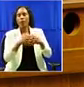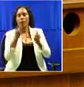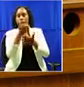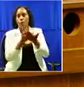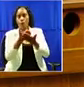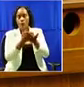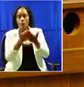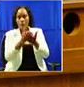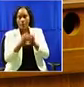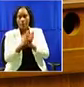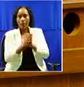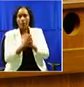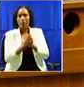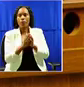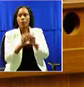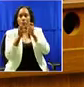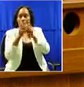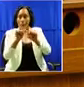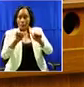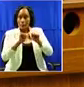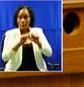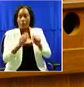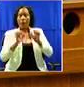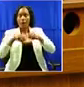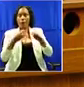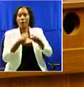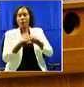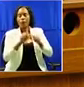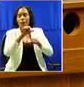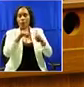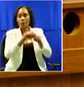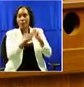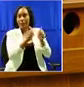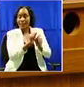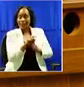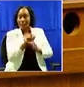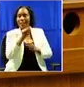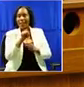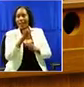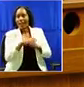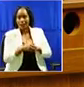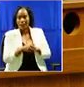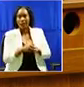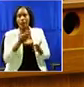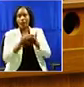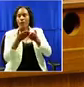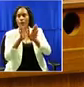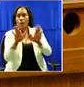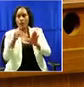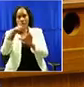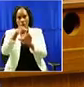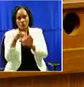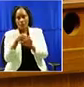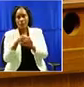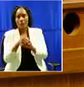have agreed with our social partners at NEDLAC to unlock investment, stimulate